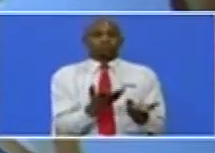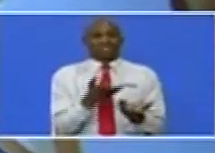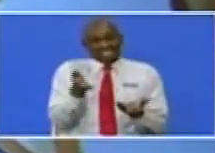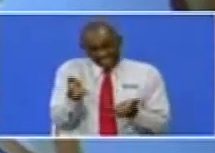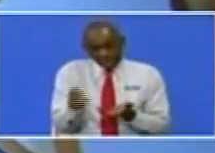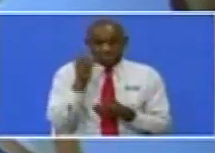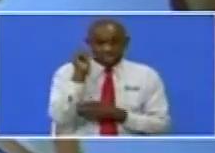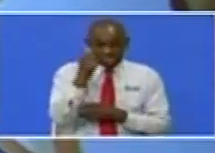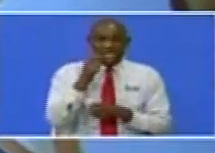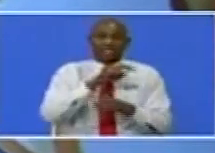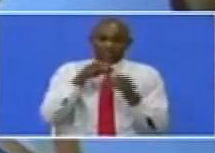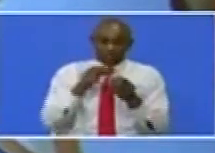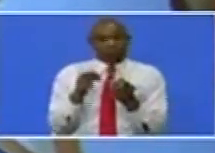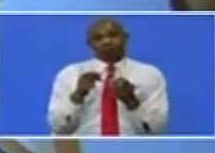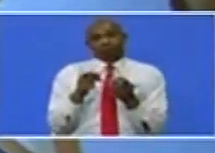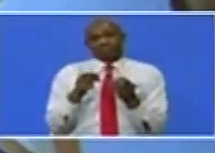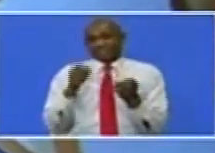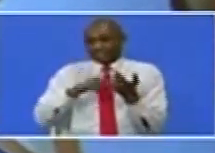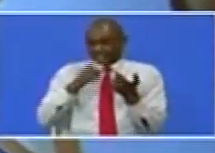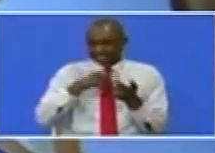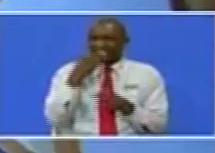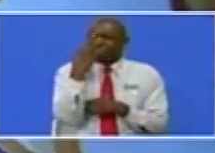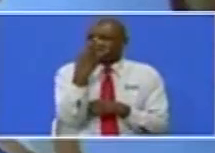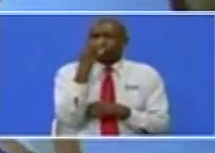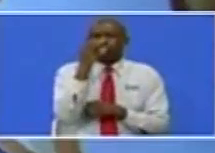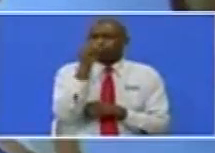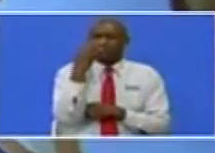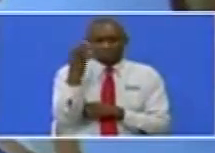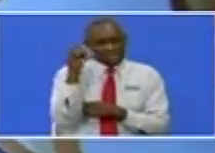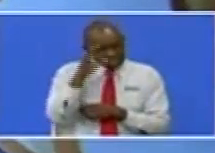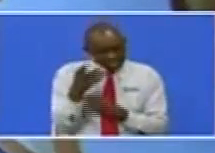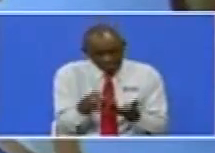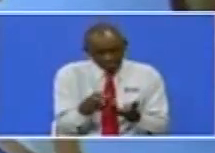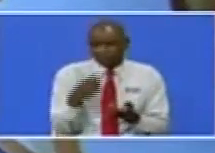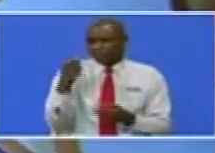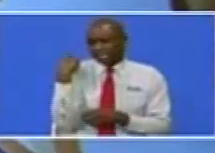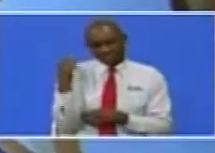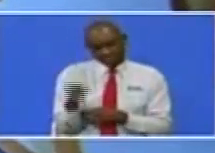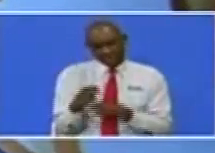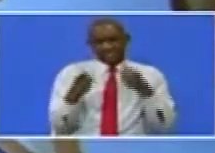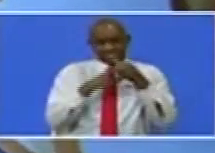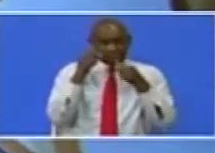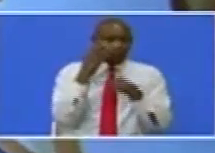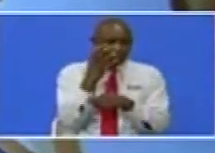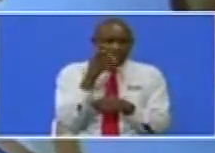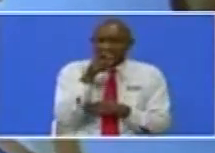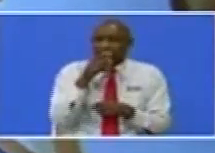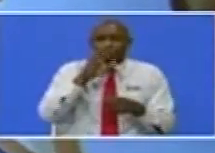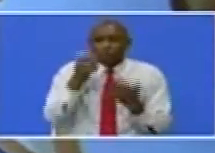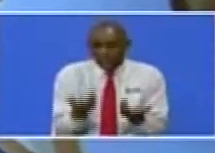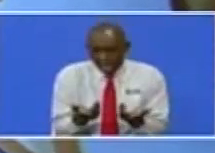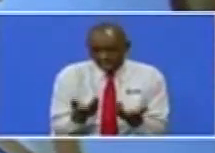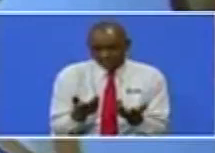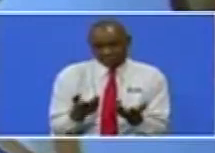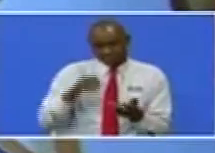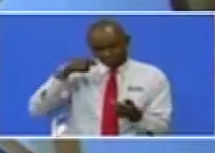to the Kenya National Bureau of Statistics. The 0.39% drop from last month's 6.84 rate is attributed to a